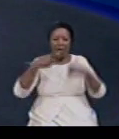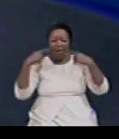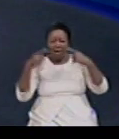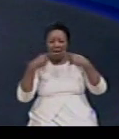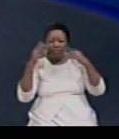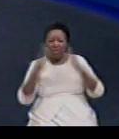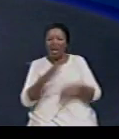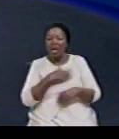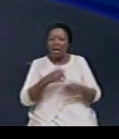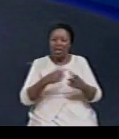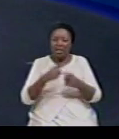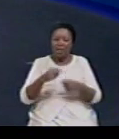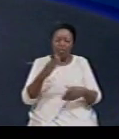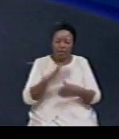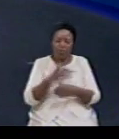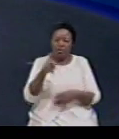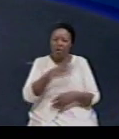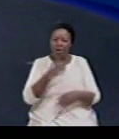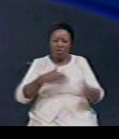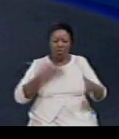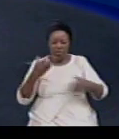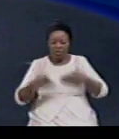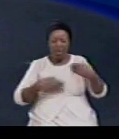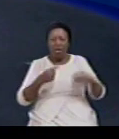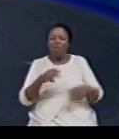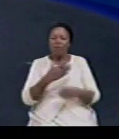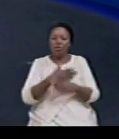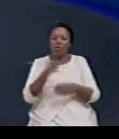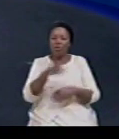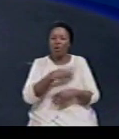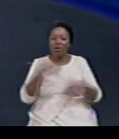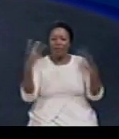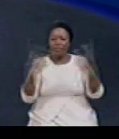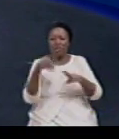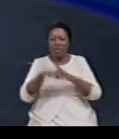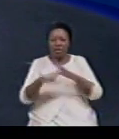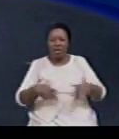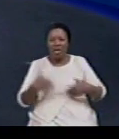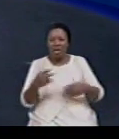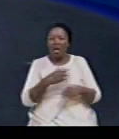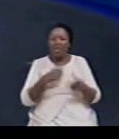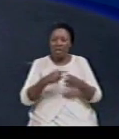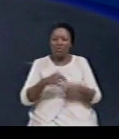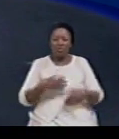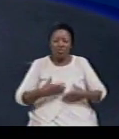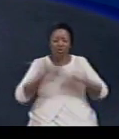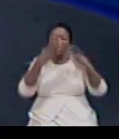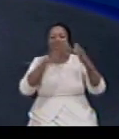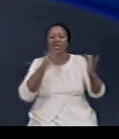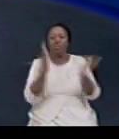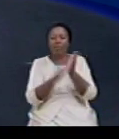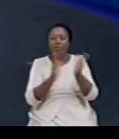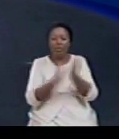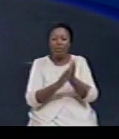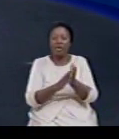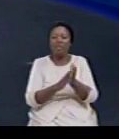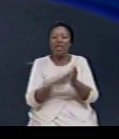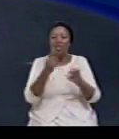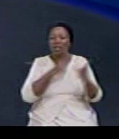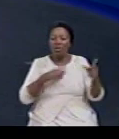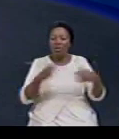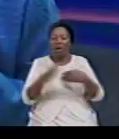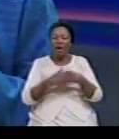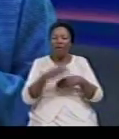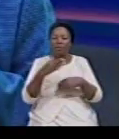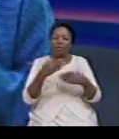you and joy, and between you and the victory in your life. Anybody can shout and praise after the walls are falling. But